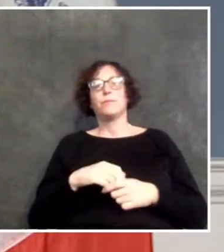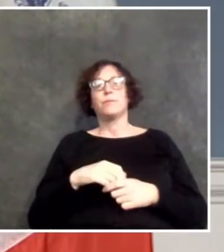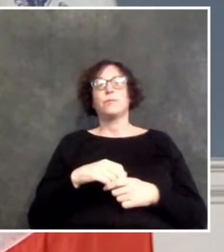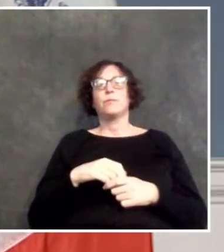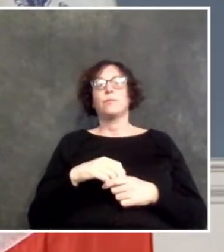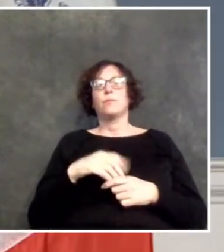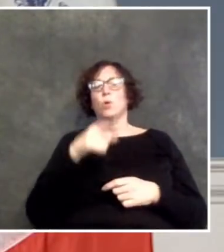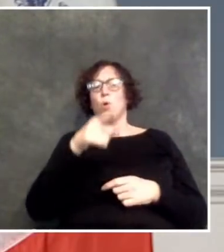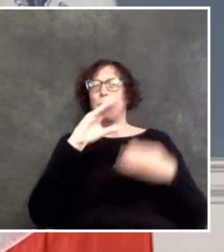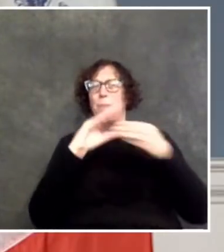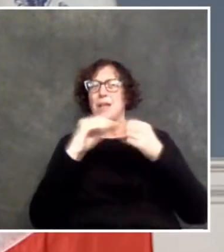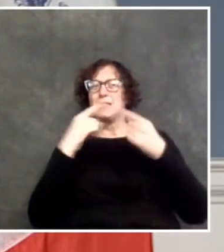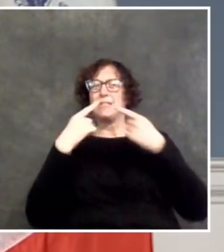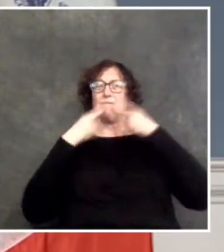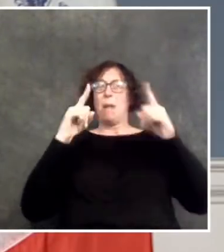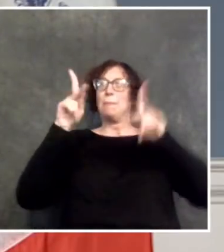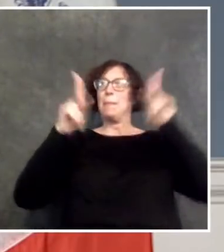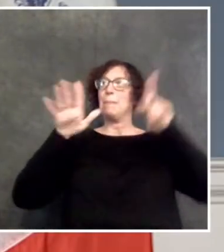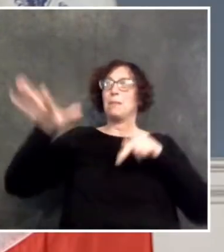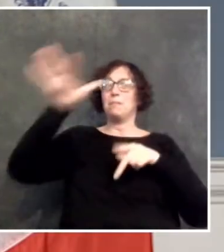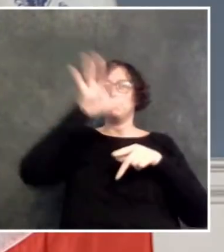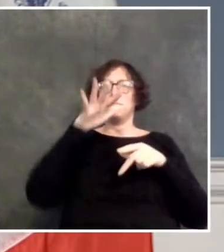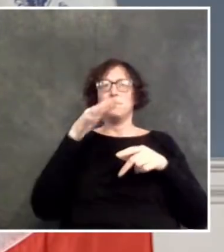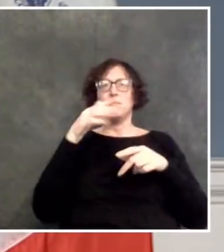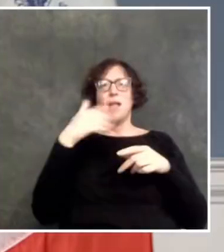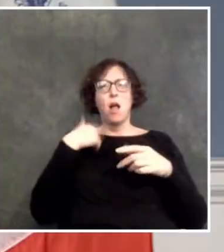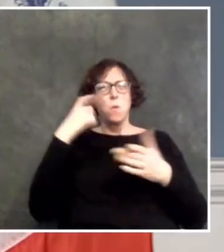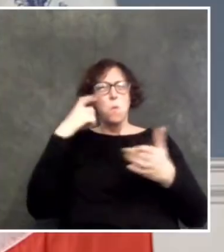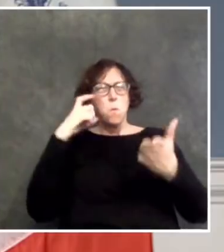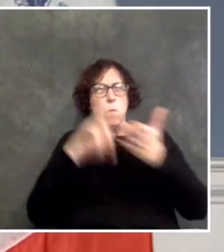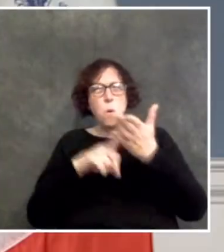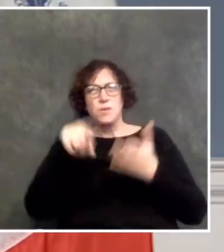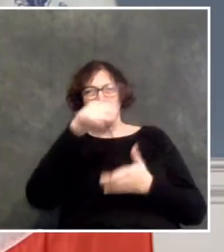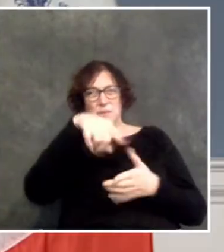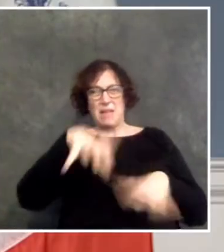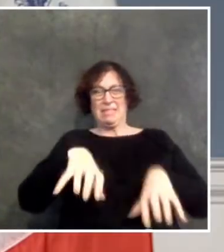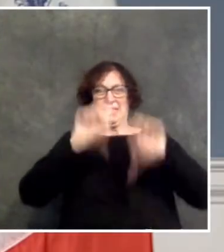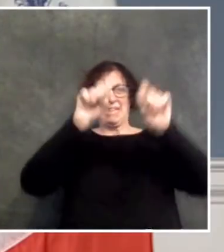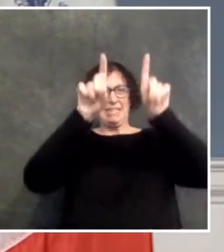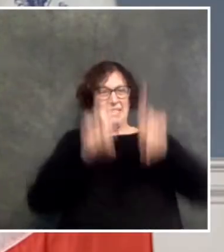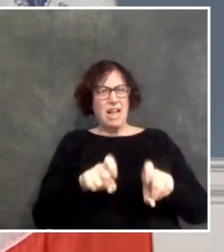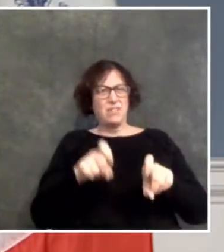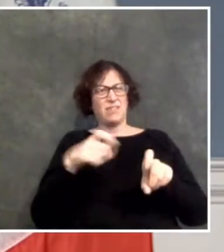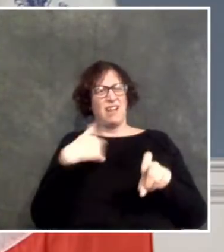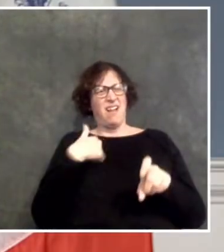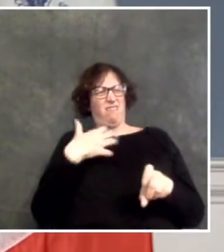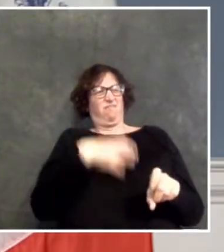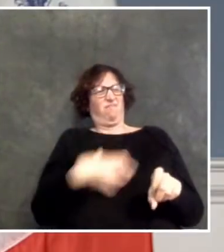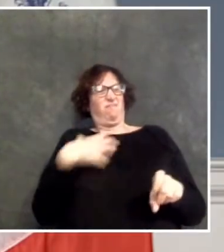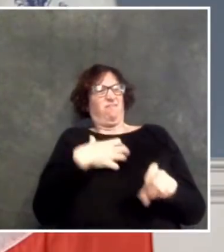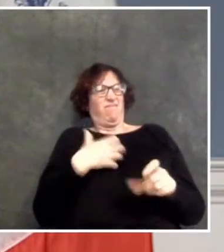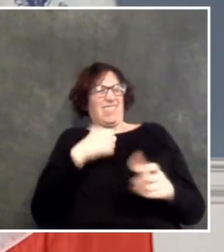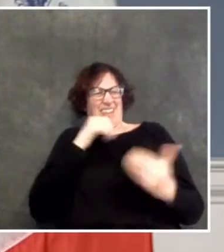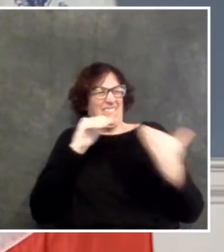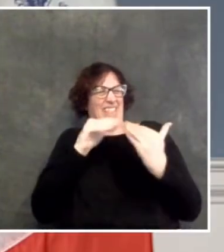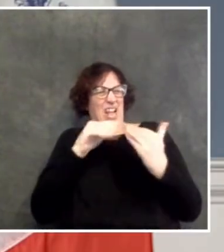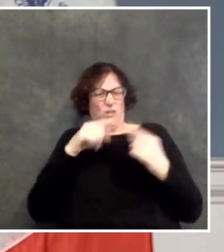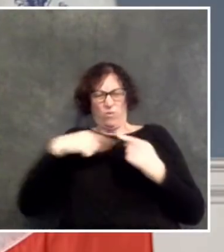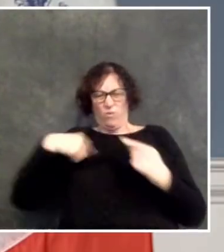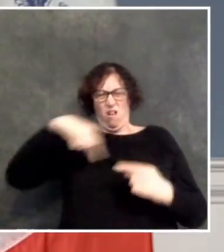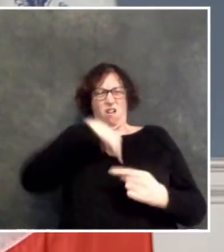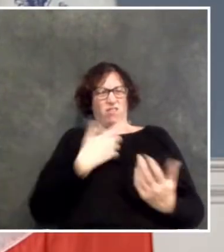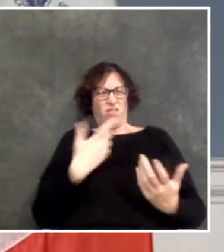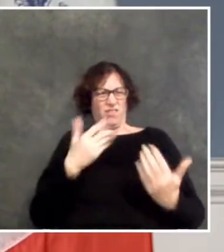rather than all those tests going to people who are really in danger, and particularly those tests being available for healthcare workers and